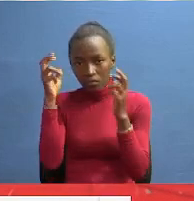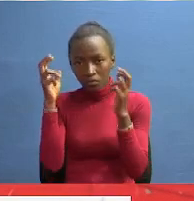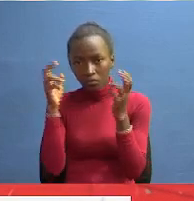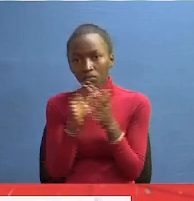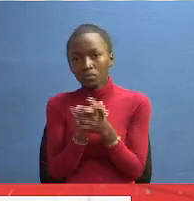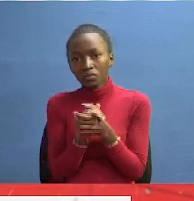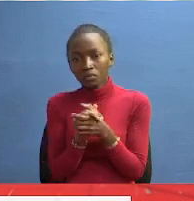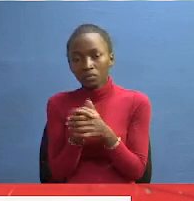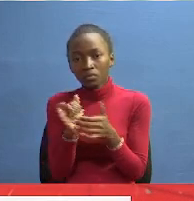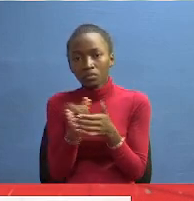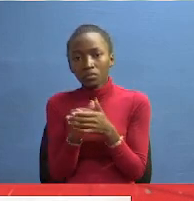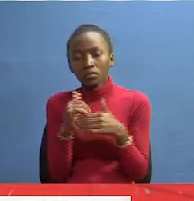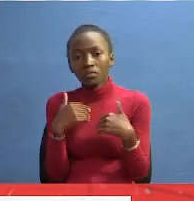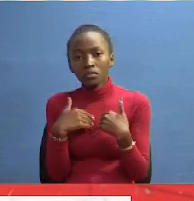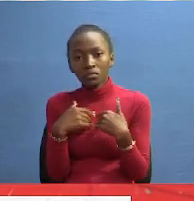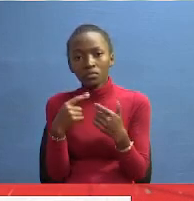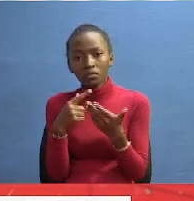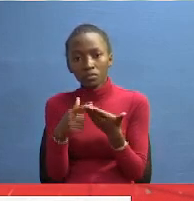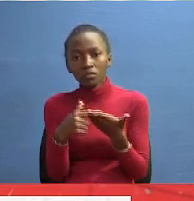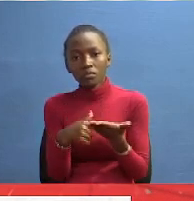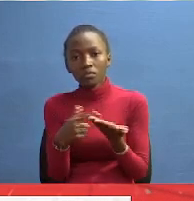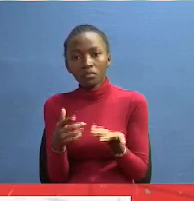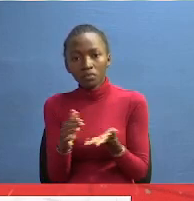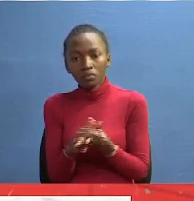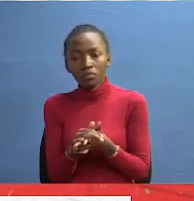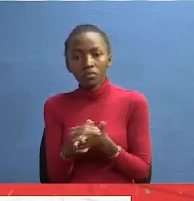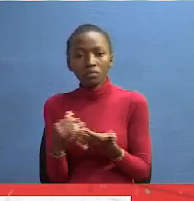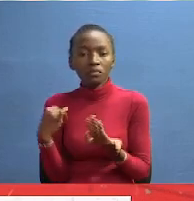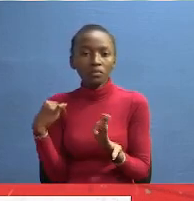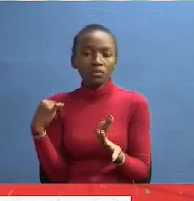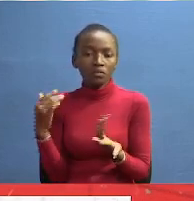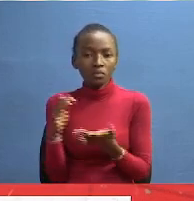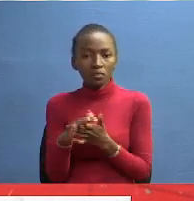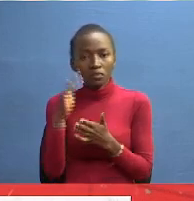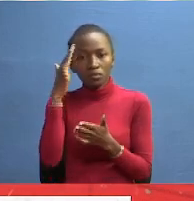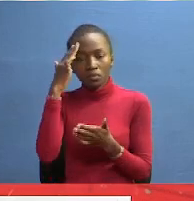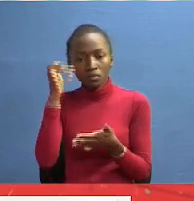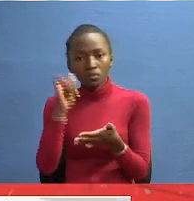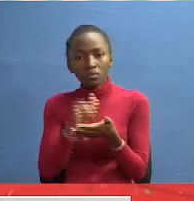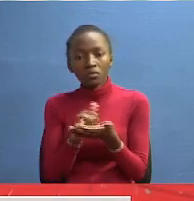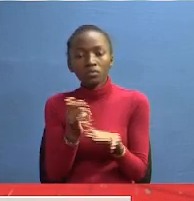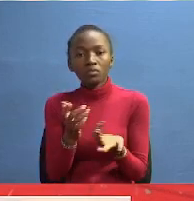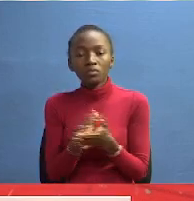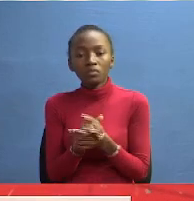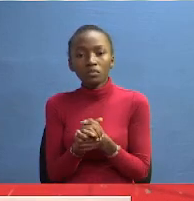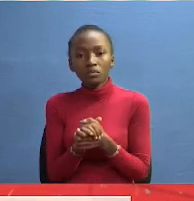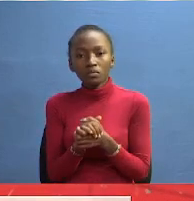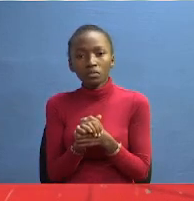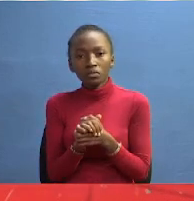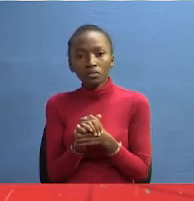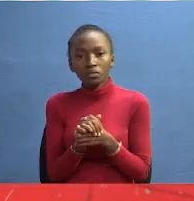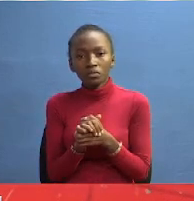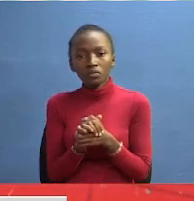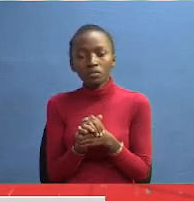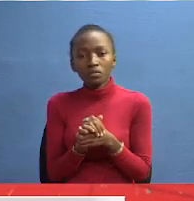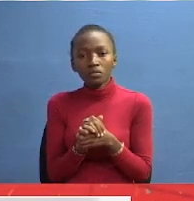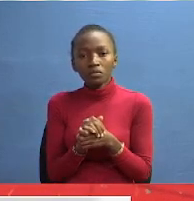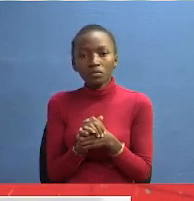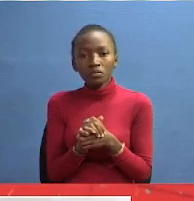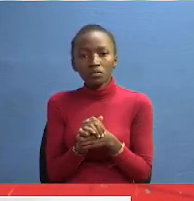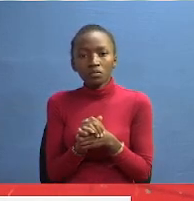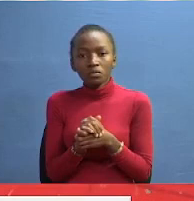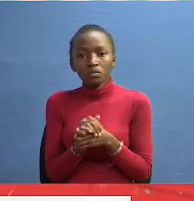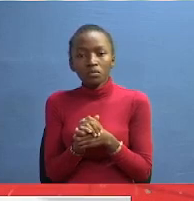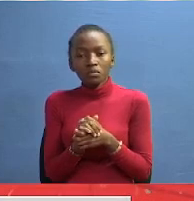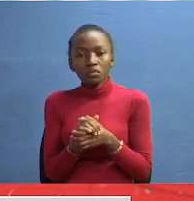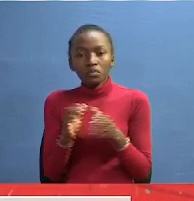Yes. And we know that Congo does not the militia groups in